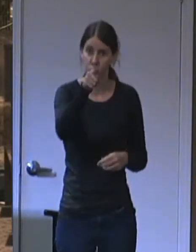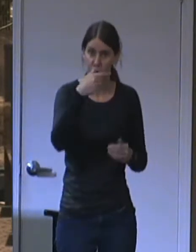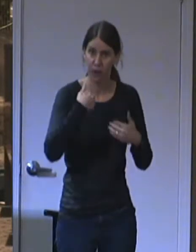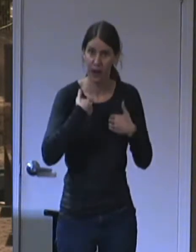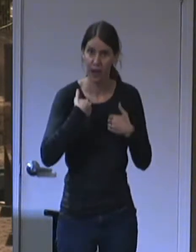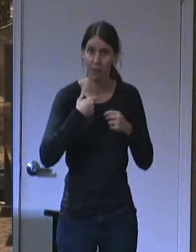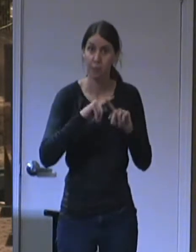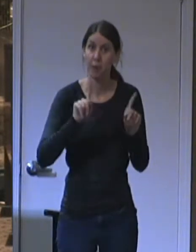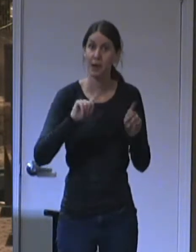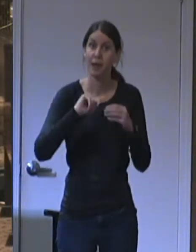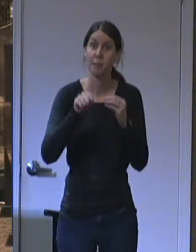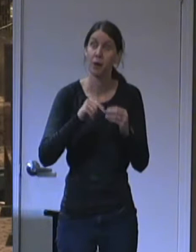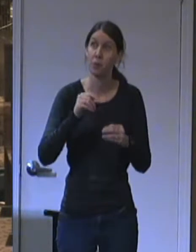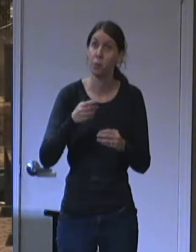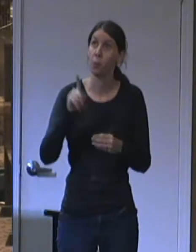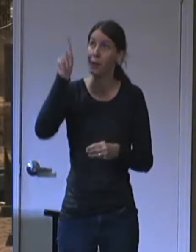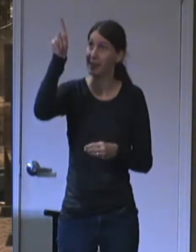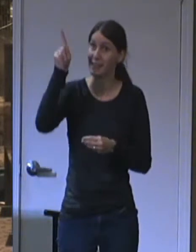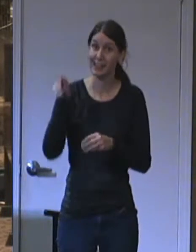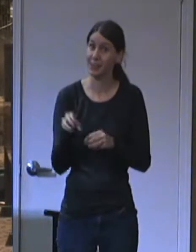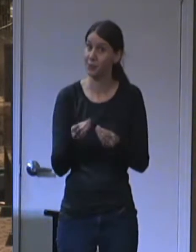do.